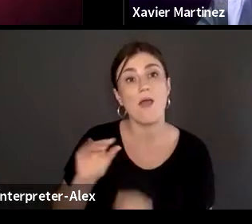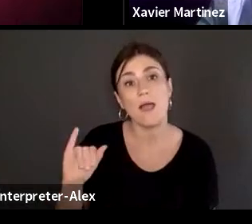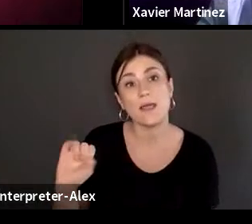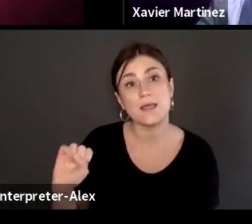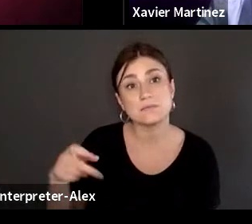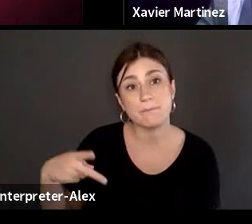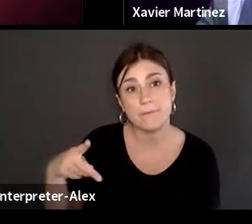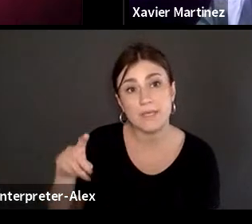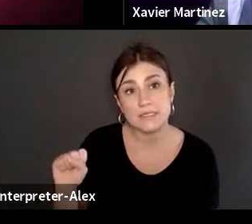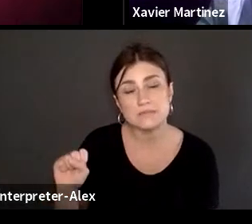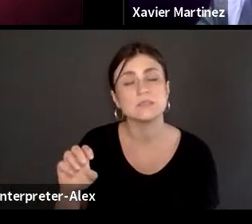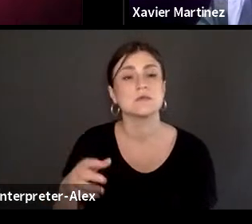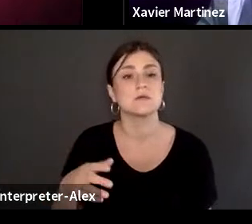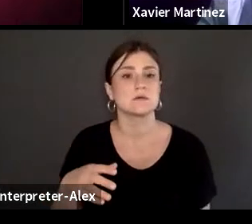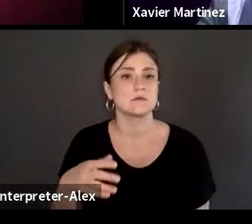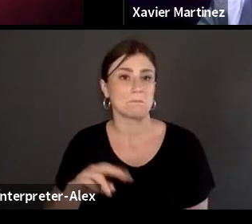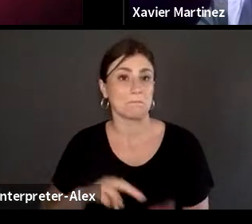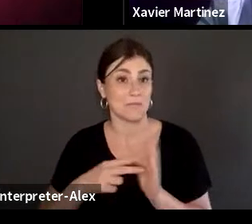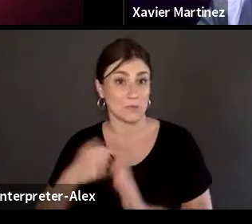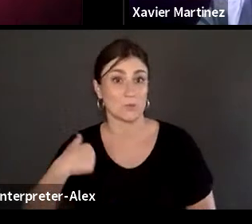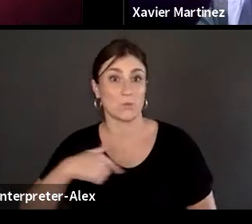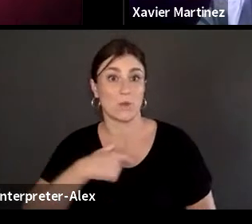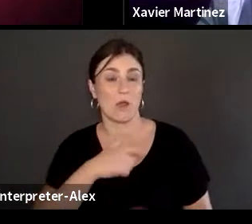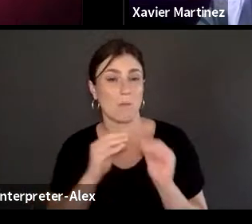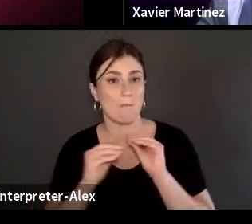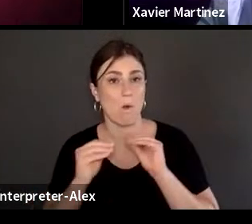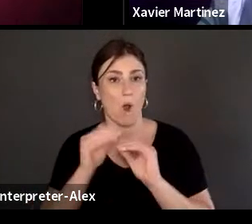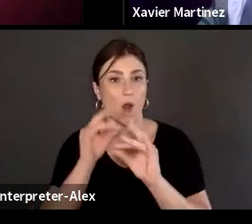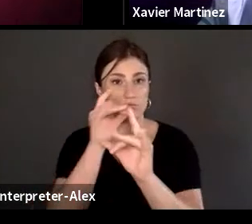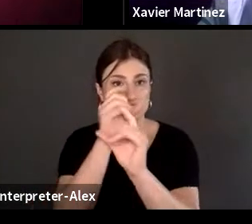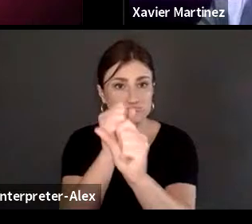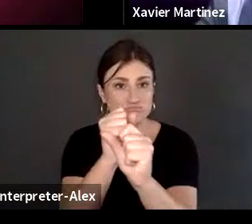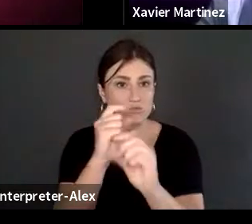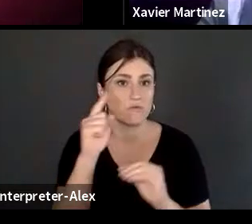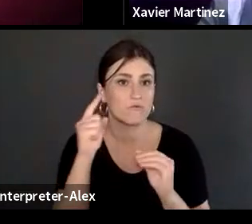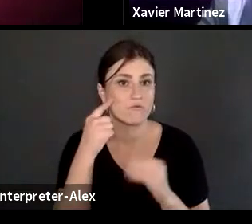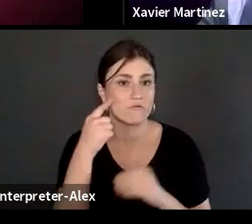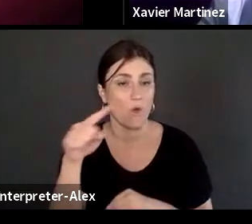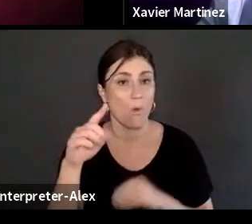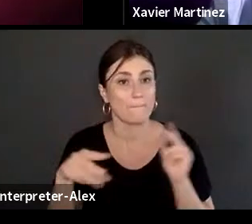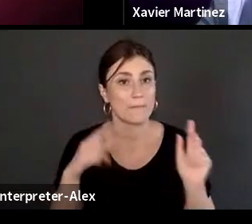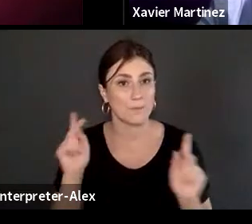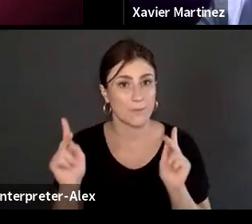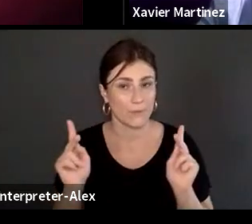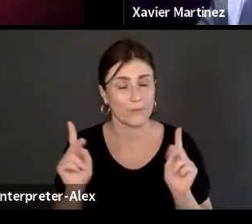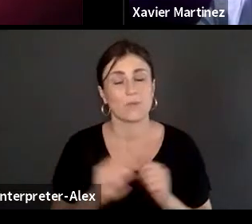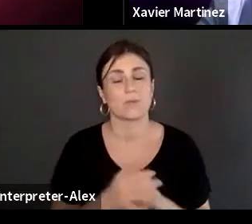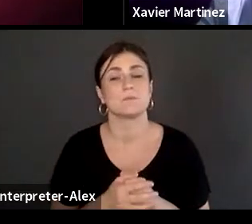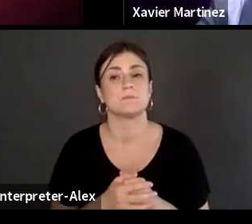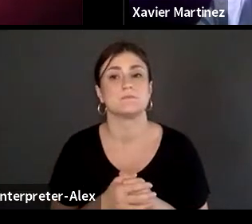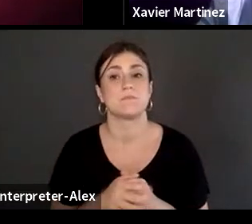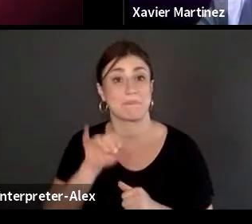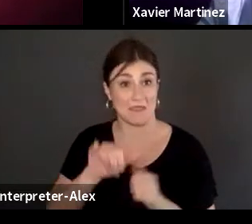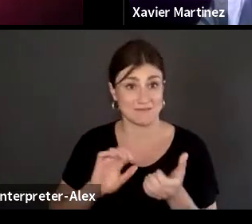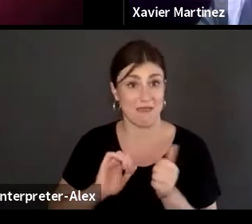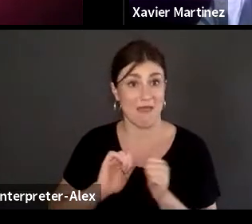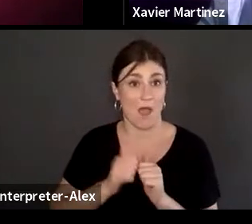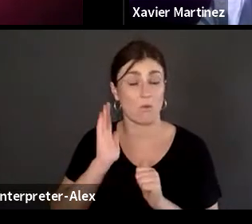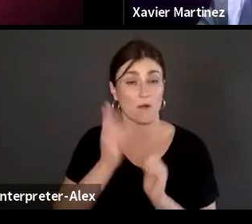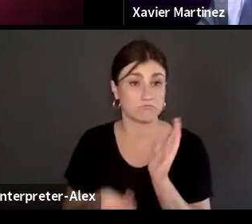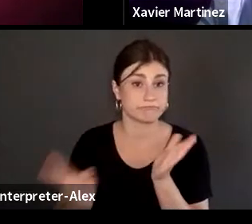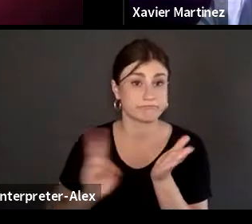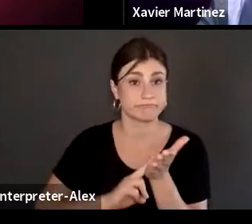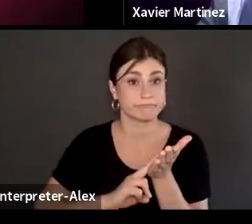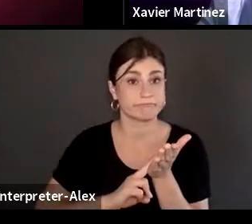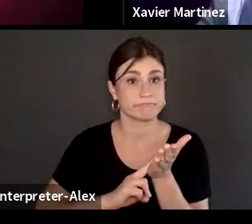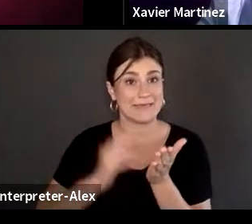more competitive and will help the consumer. That's how you're going to sign them up, is making it affordable. And so